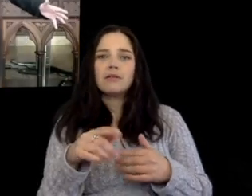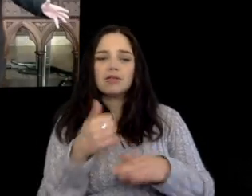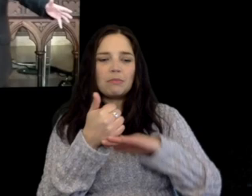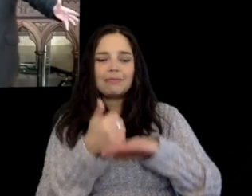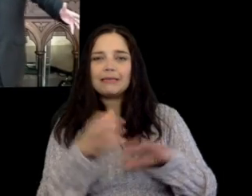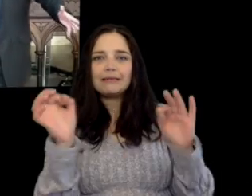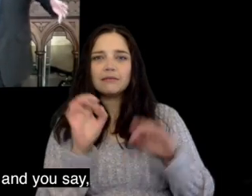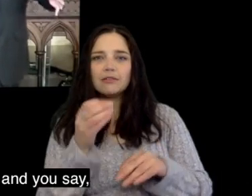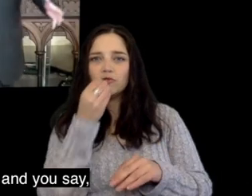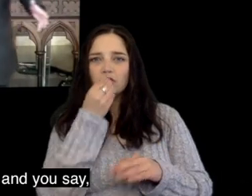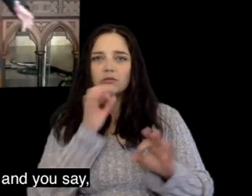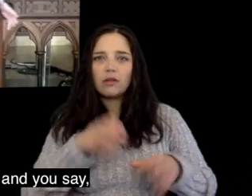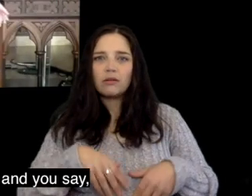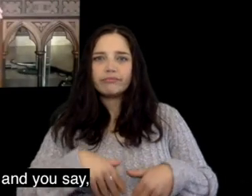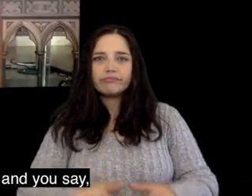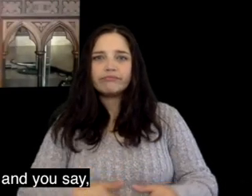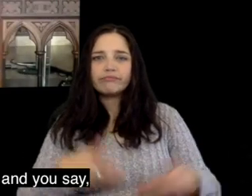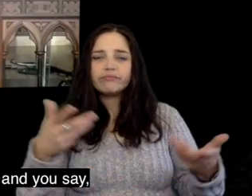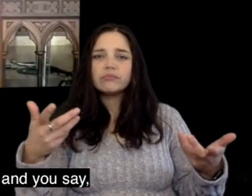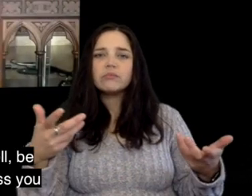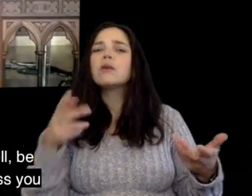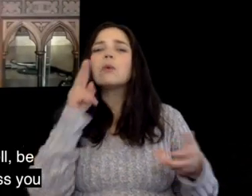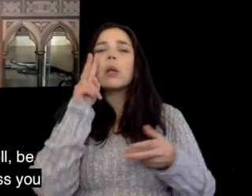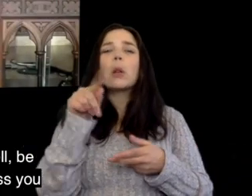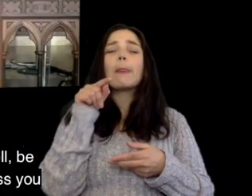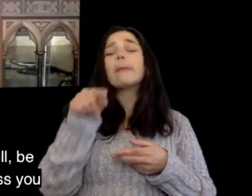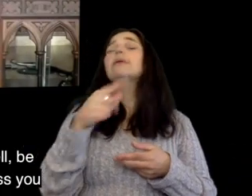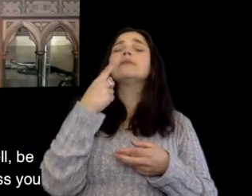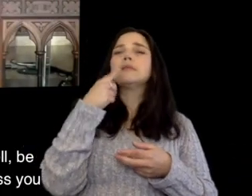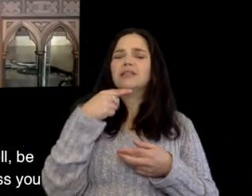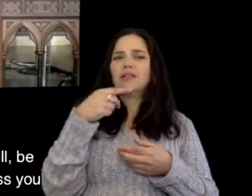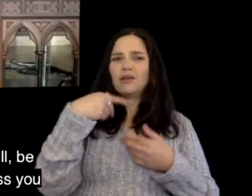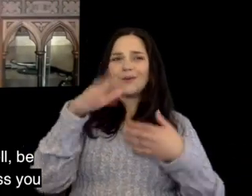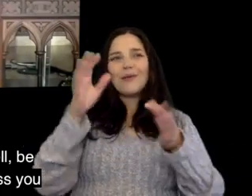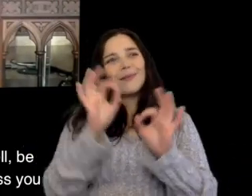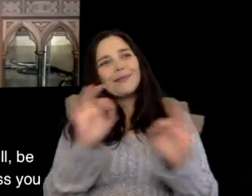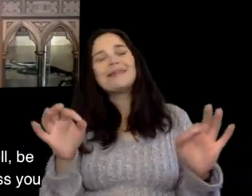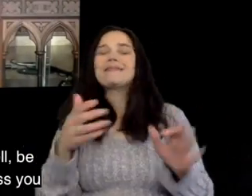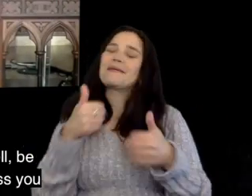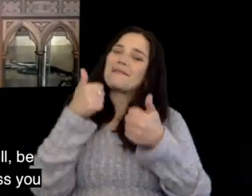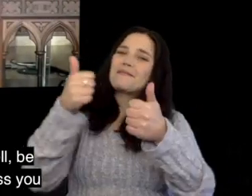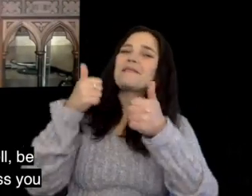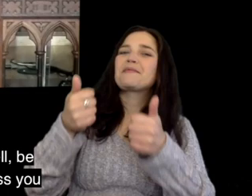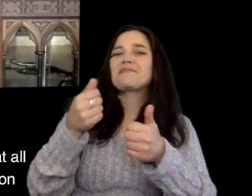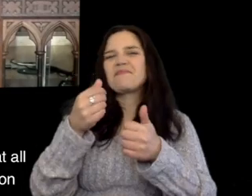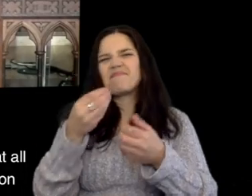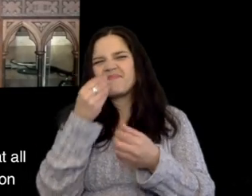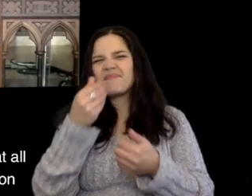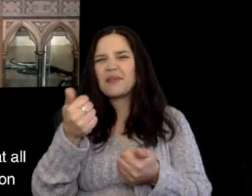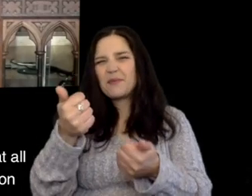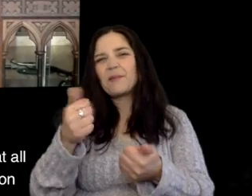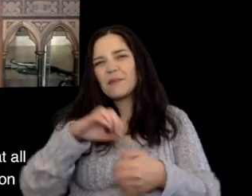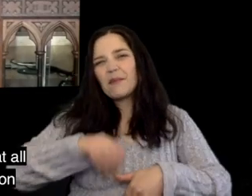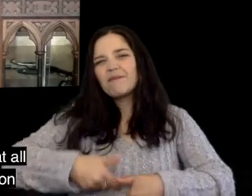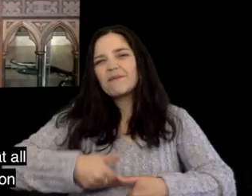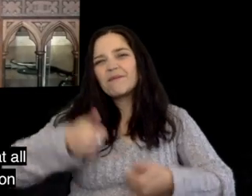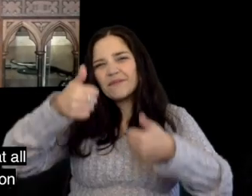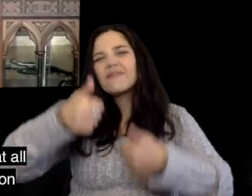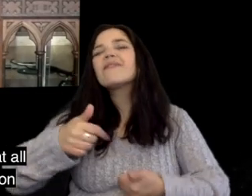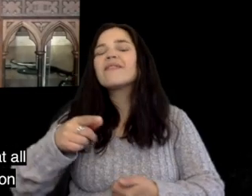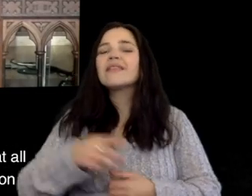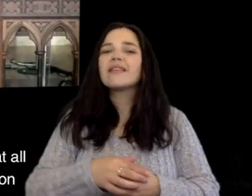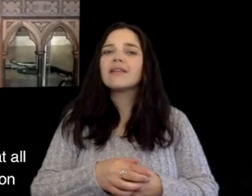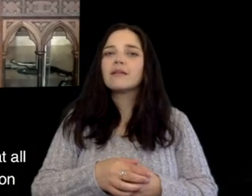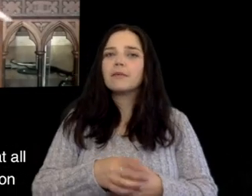basics, or has no food, and you look them in the eye and you say, go in peace, keep well, be well fed, may God bless you, but